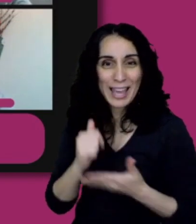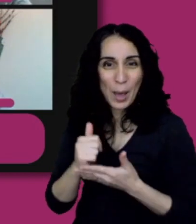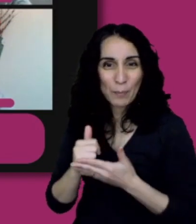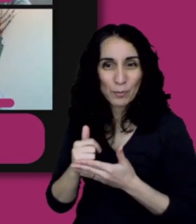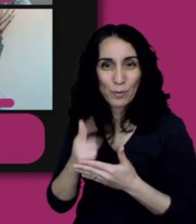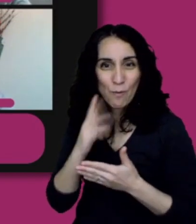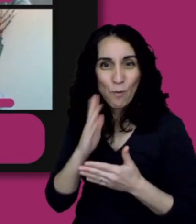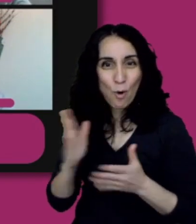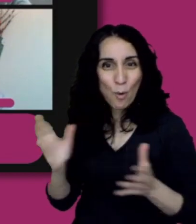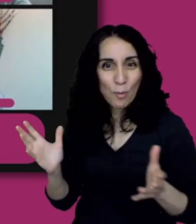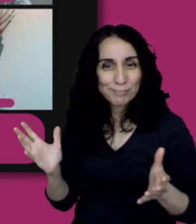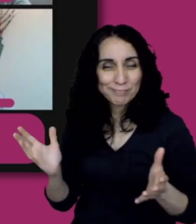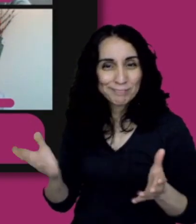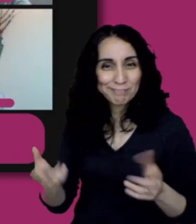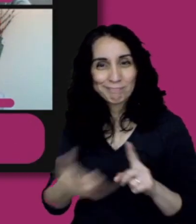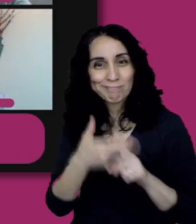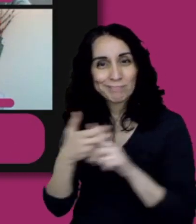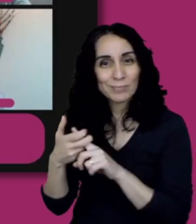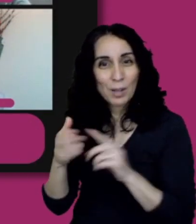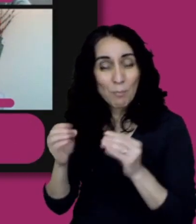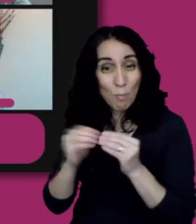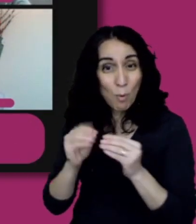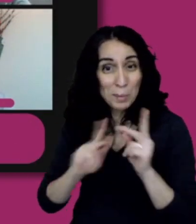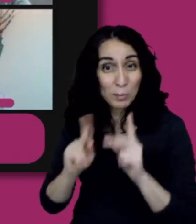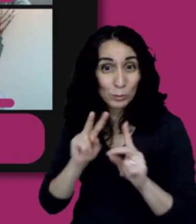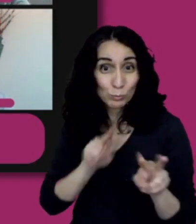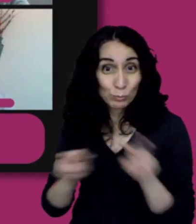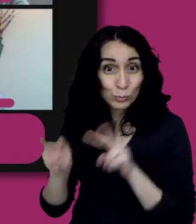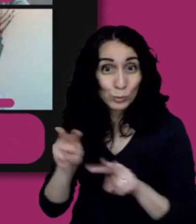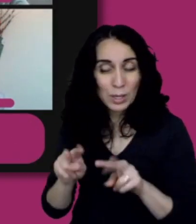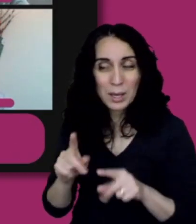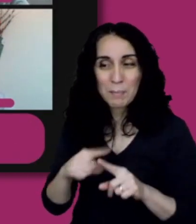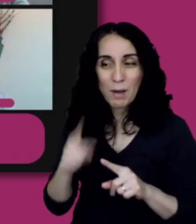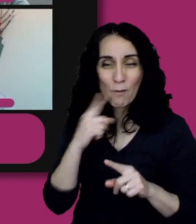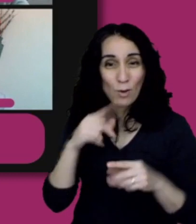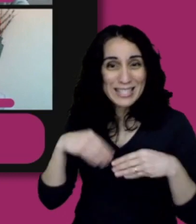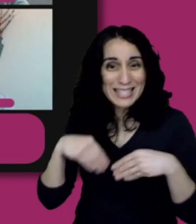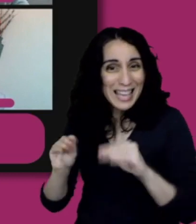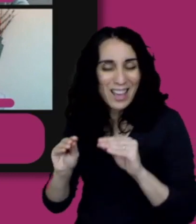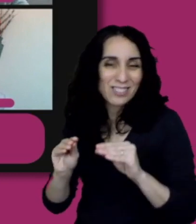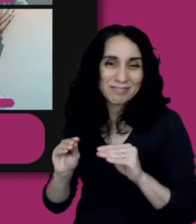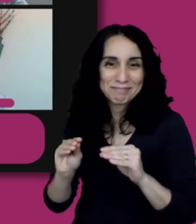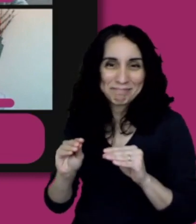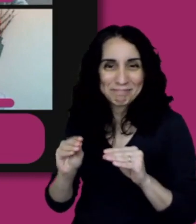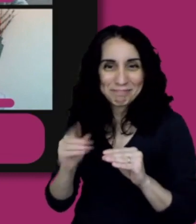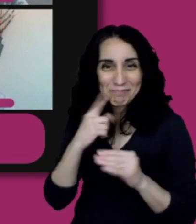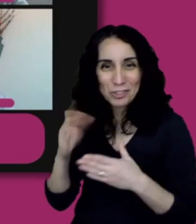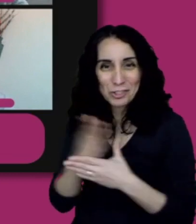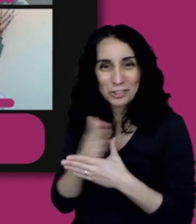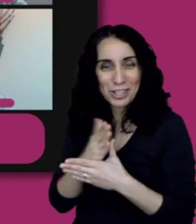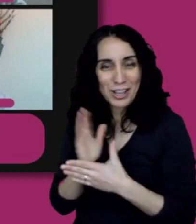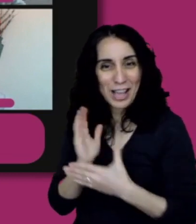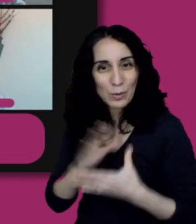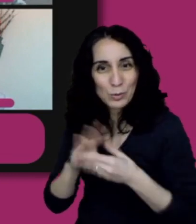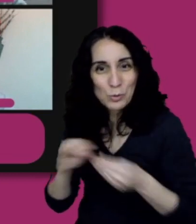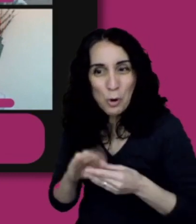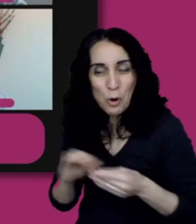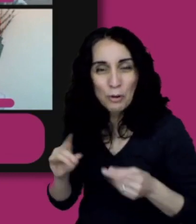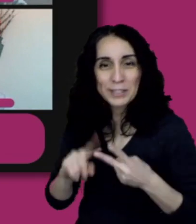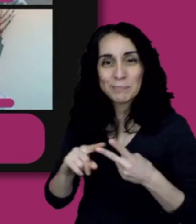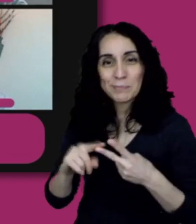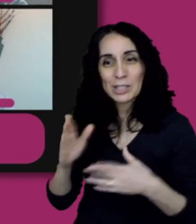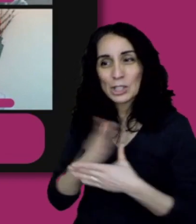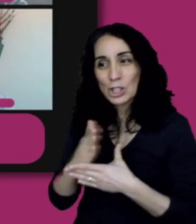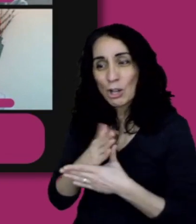you could talk to this too. We don't use it as a regular sales channel for us. We use it as a way to tell our story, to share